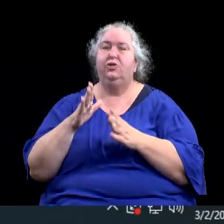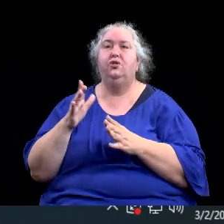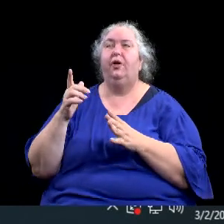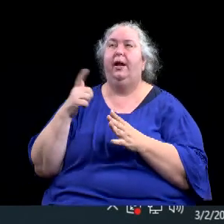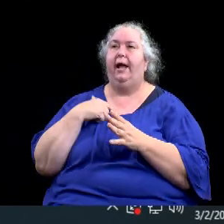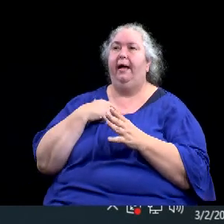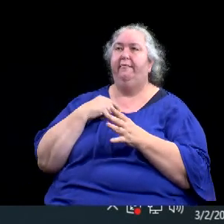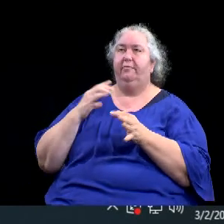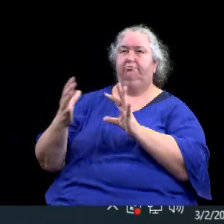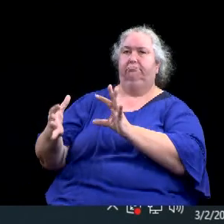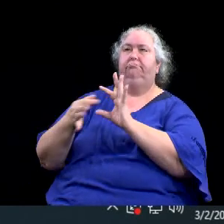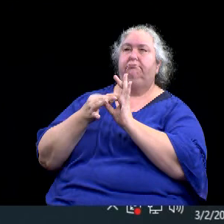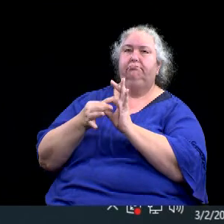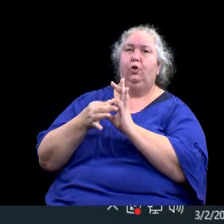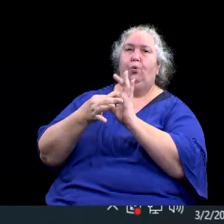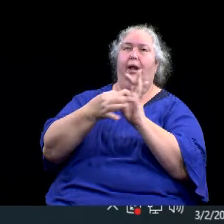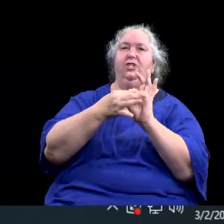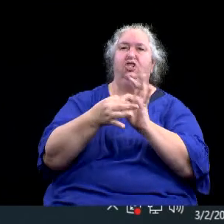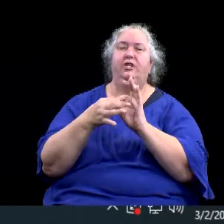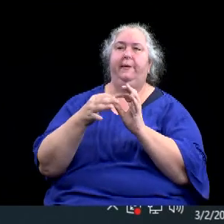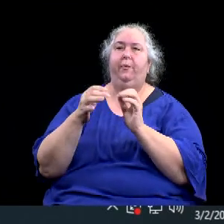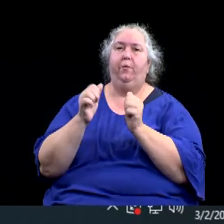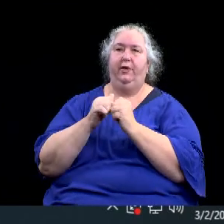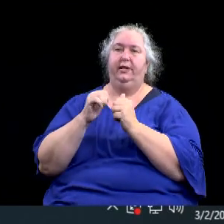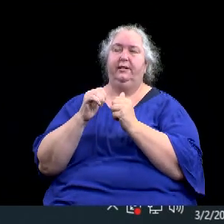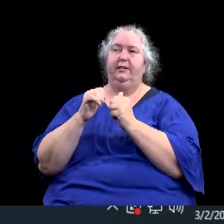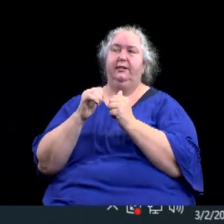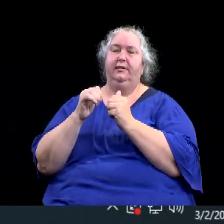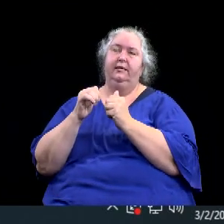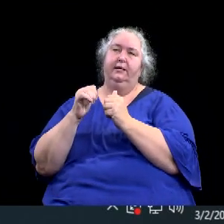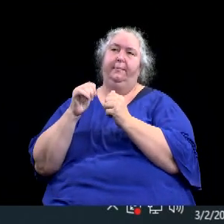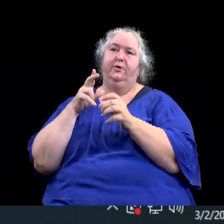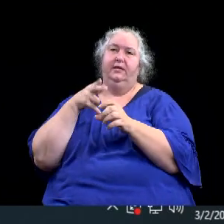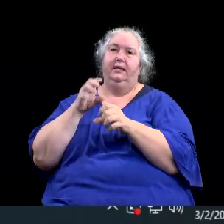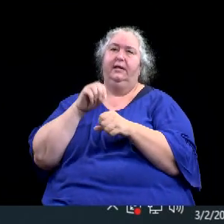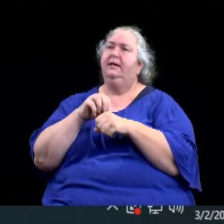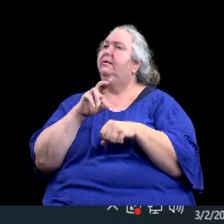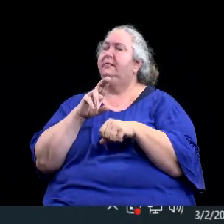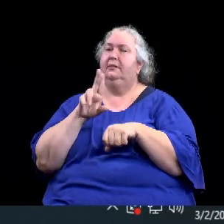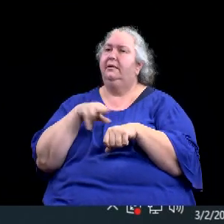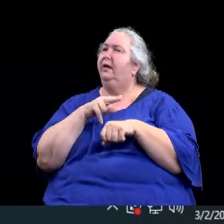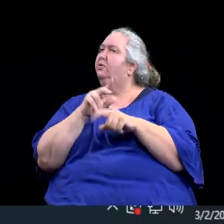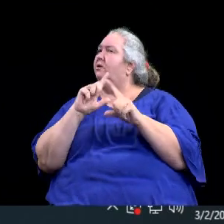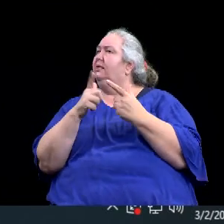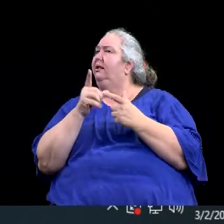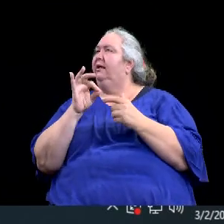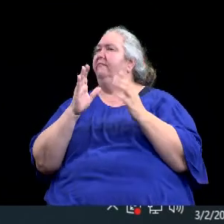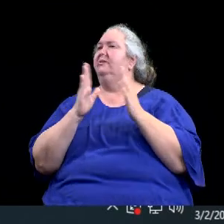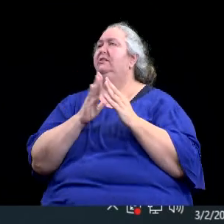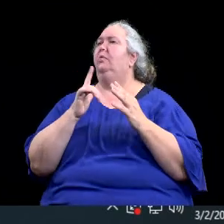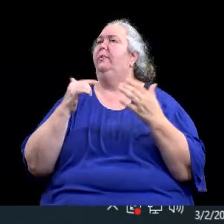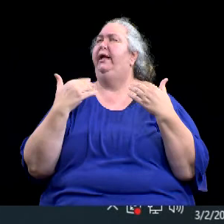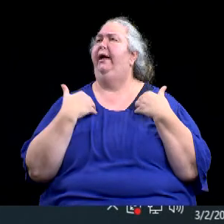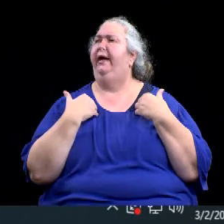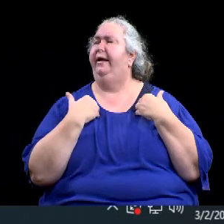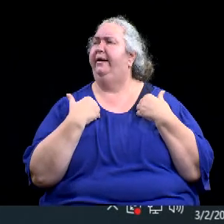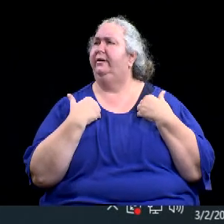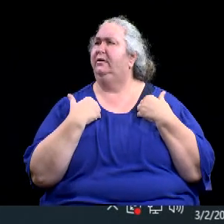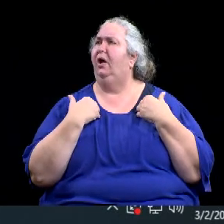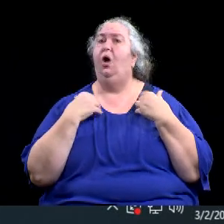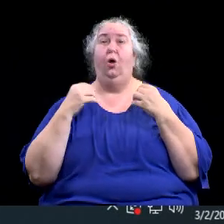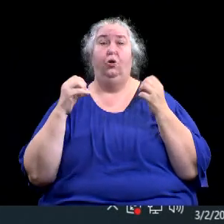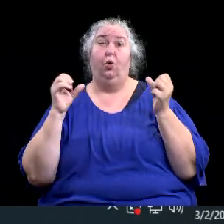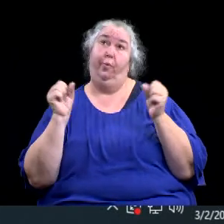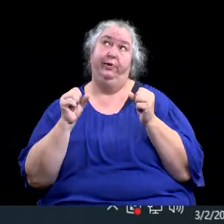investment in participation in National League of Cities. You know, we had Winter Storm Uri. I got a phone call and said, hey, we're coming